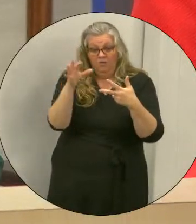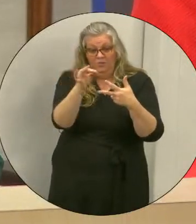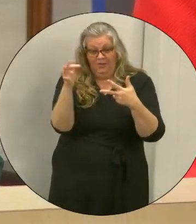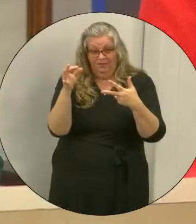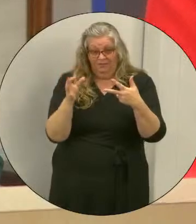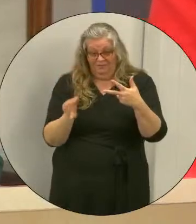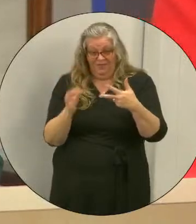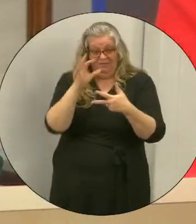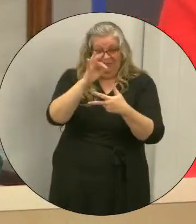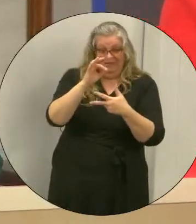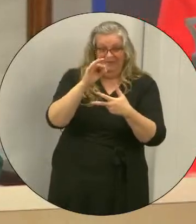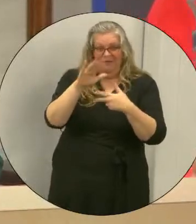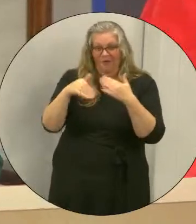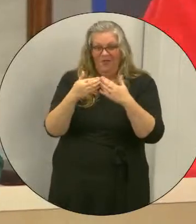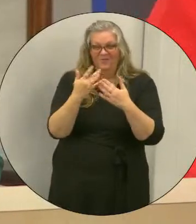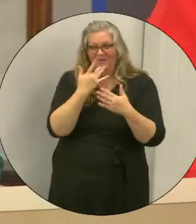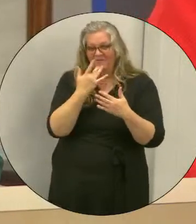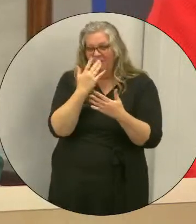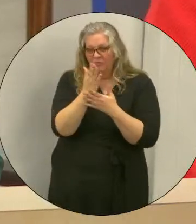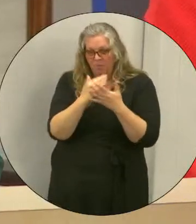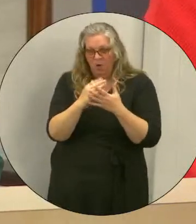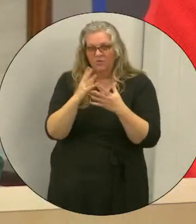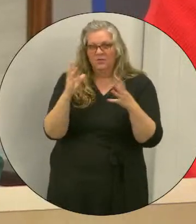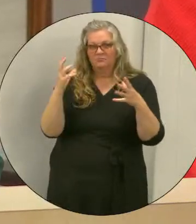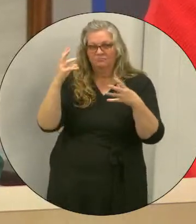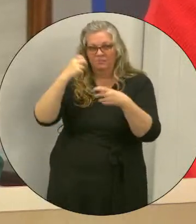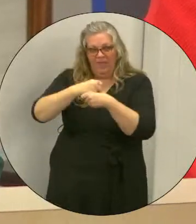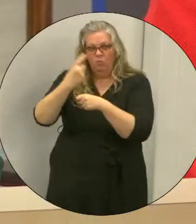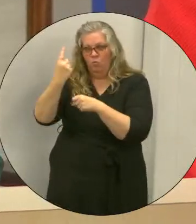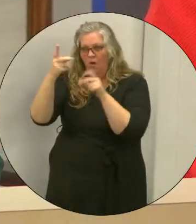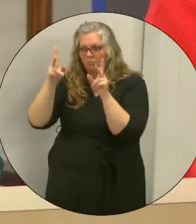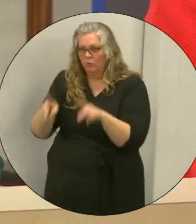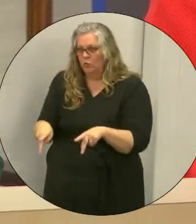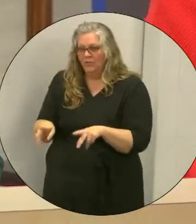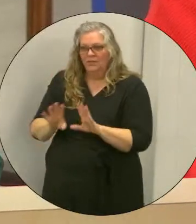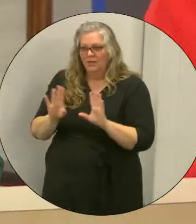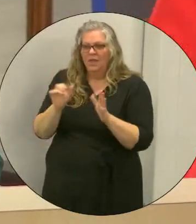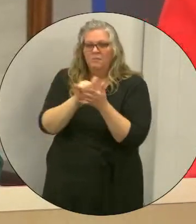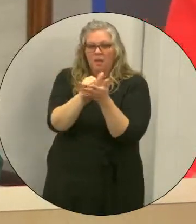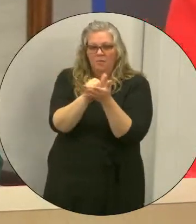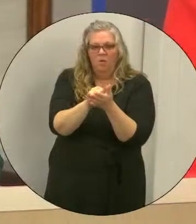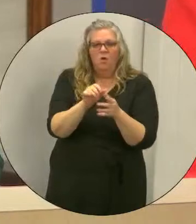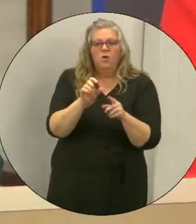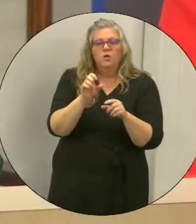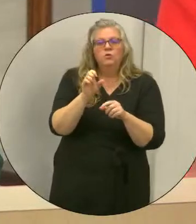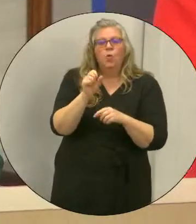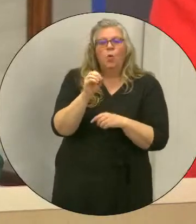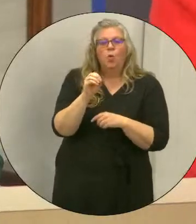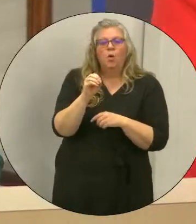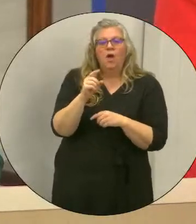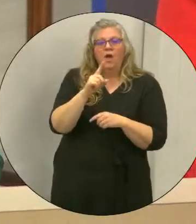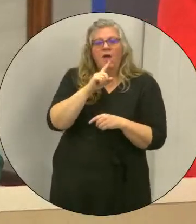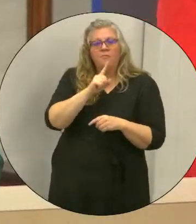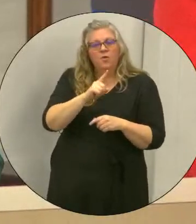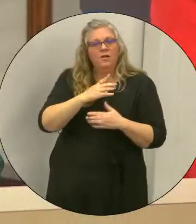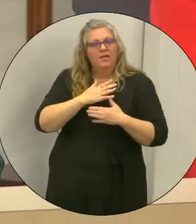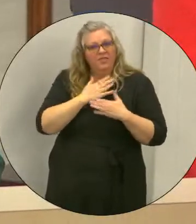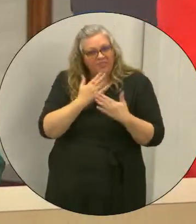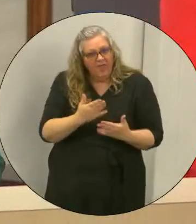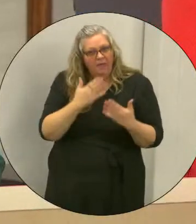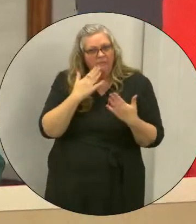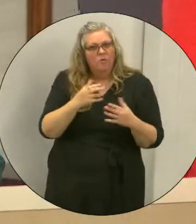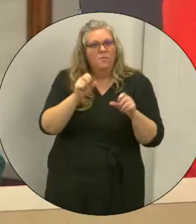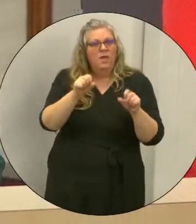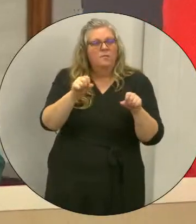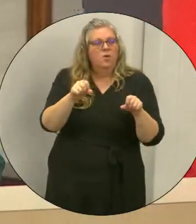them in one, but that can't happen. And so I'm just grateful, like I said, to be able to have the